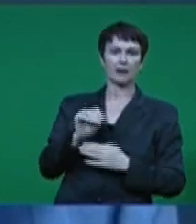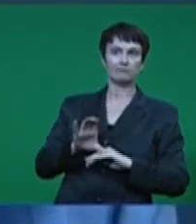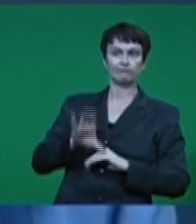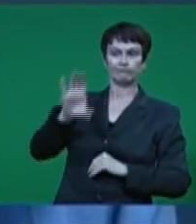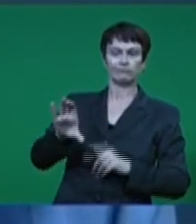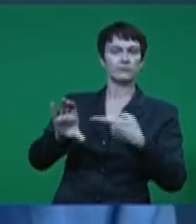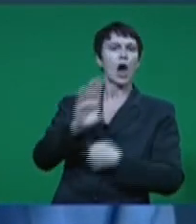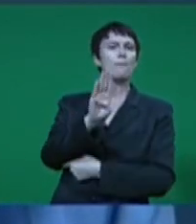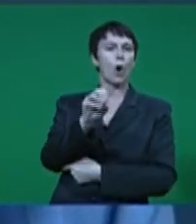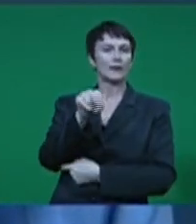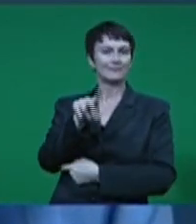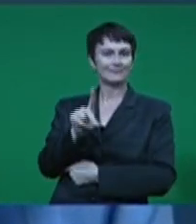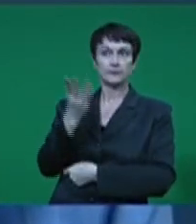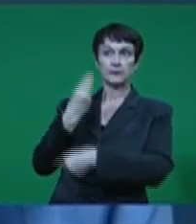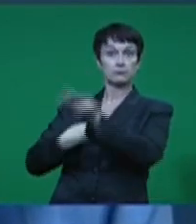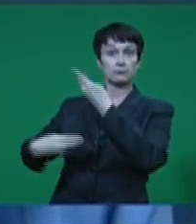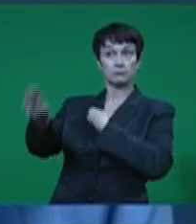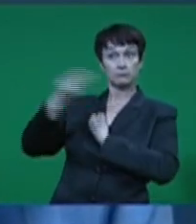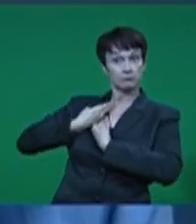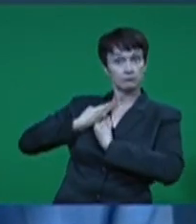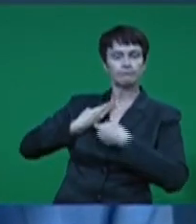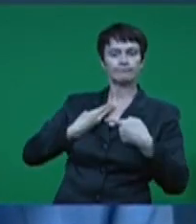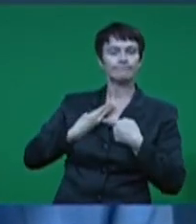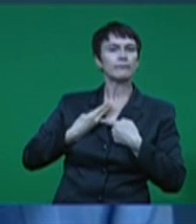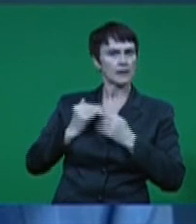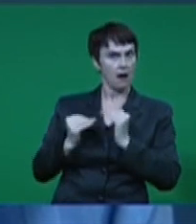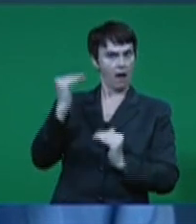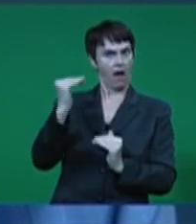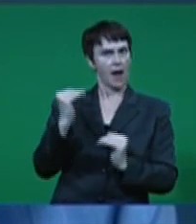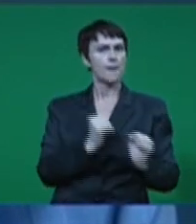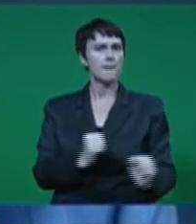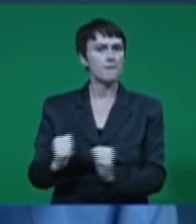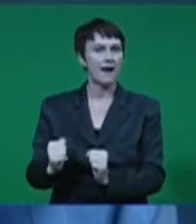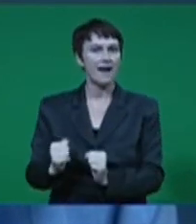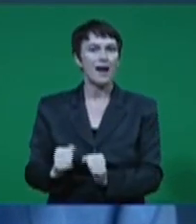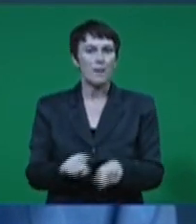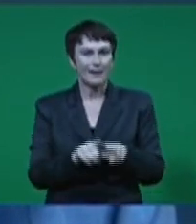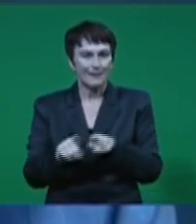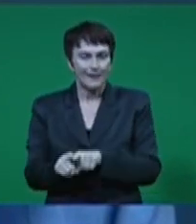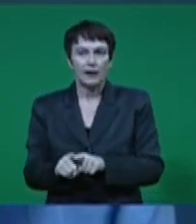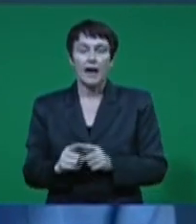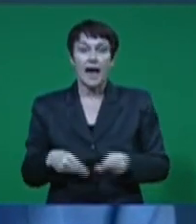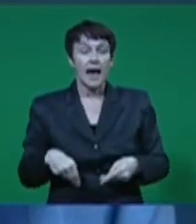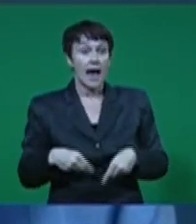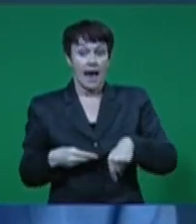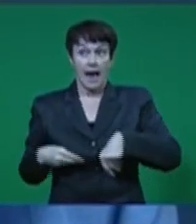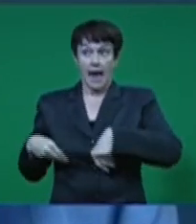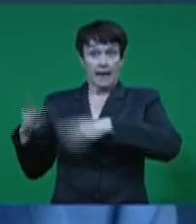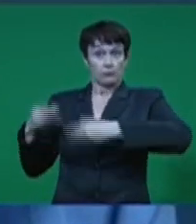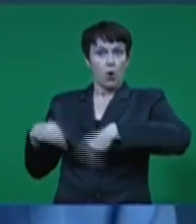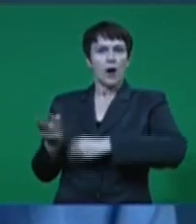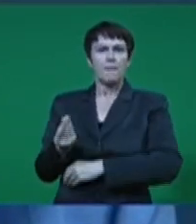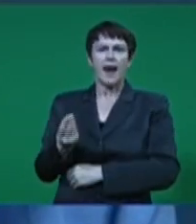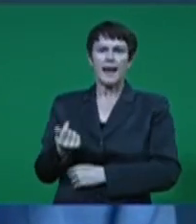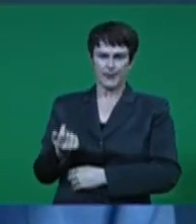generally favorable global conditions and strong commodity export prices have led to the appreciation of the rand through the